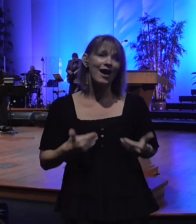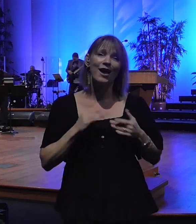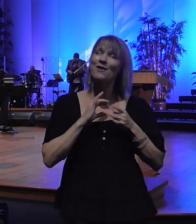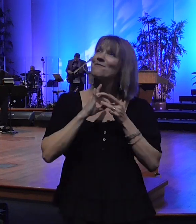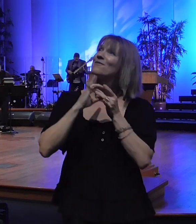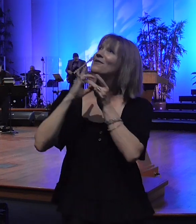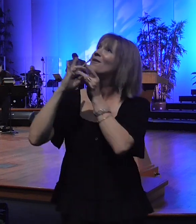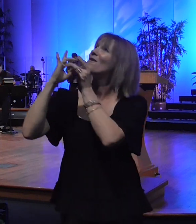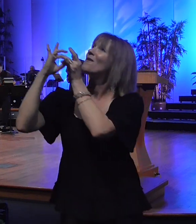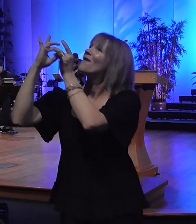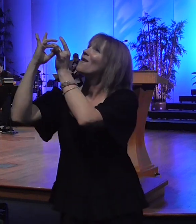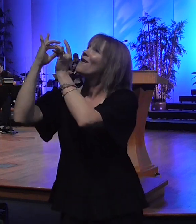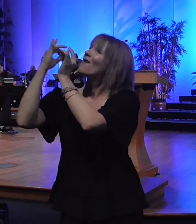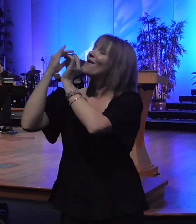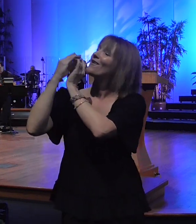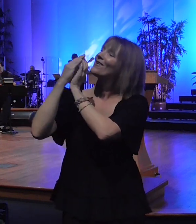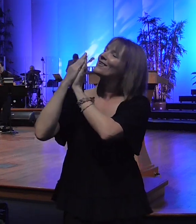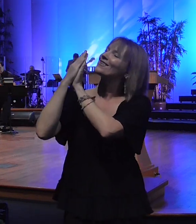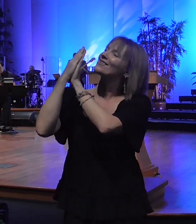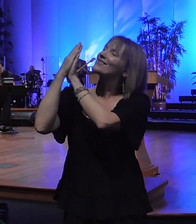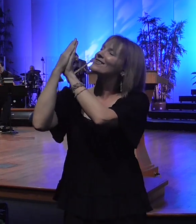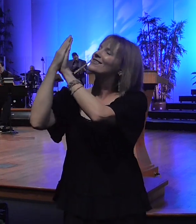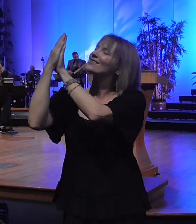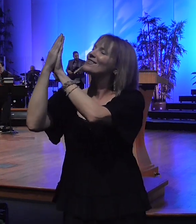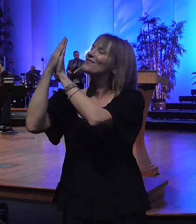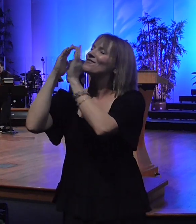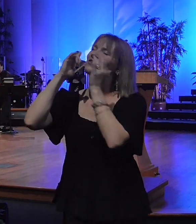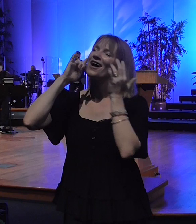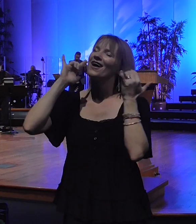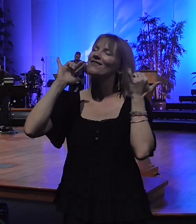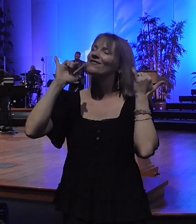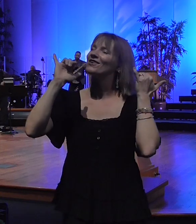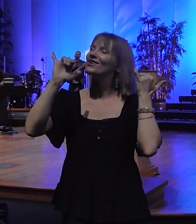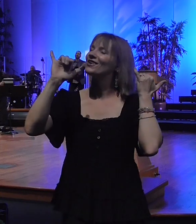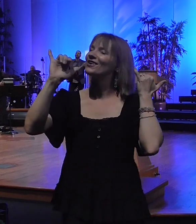am yours forever